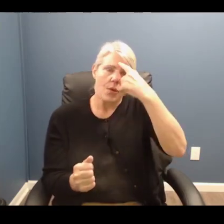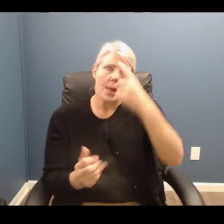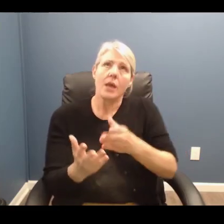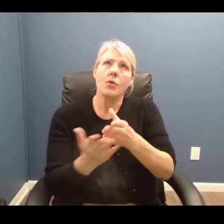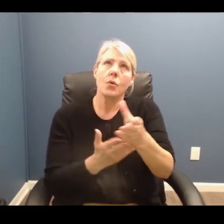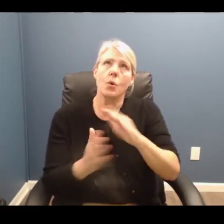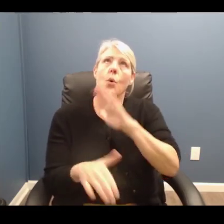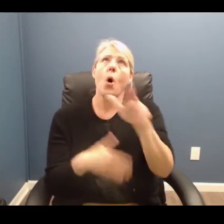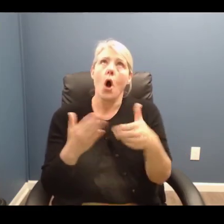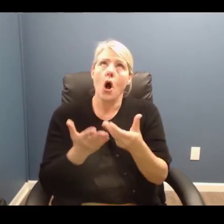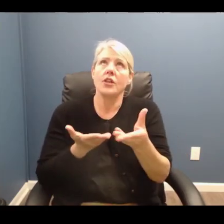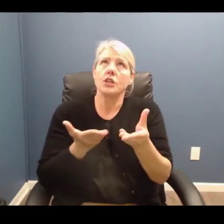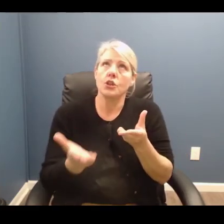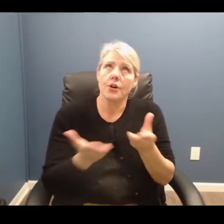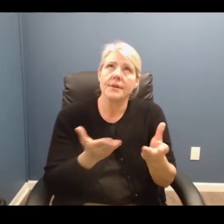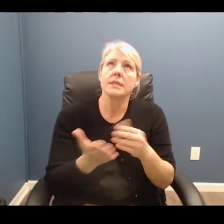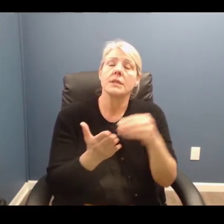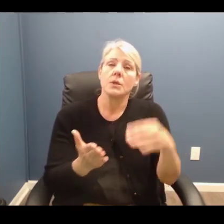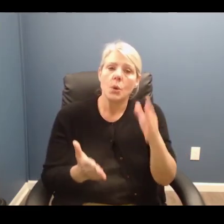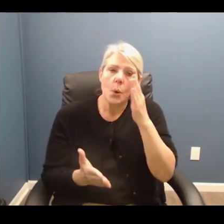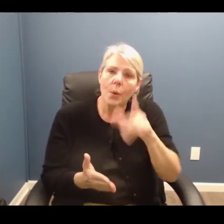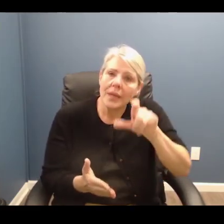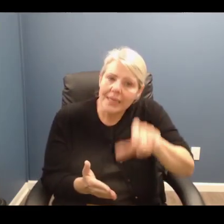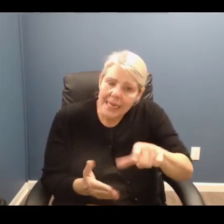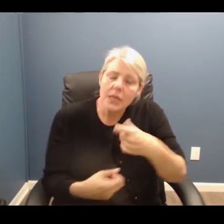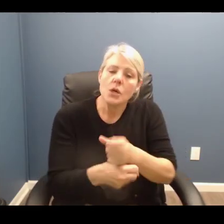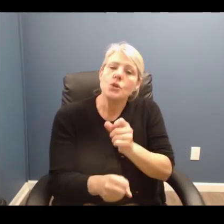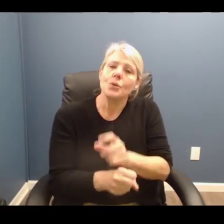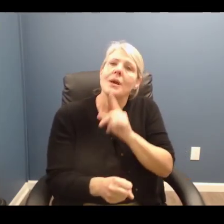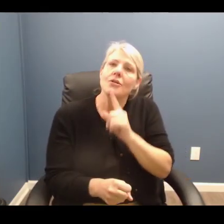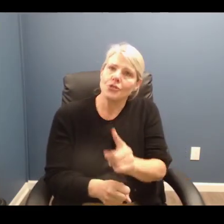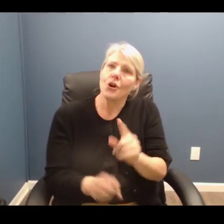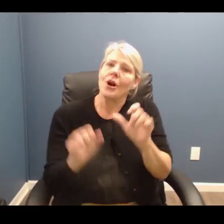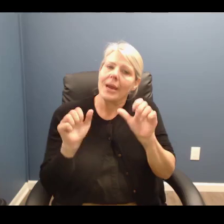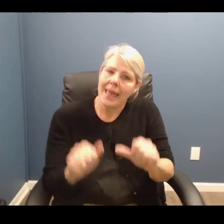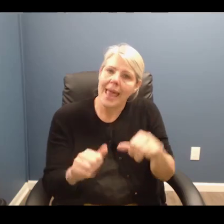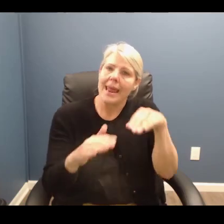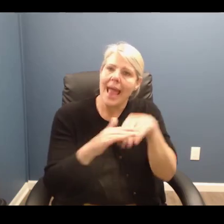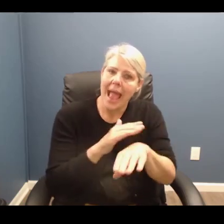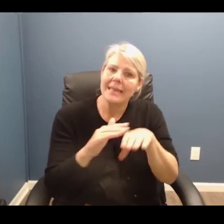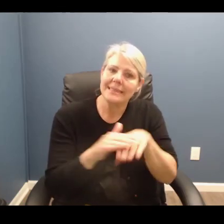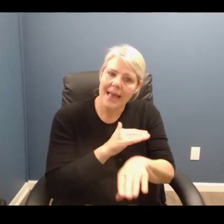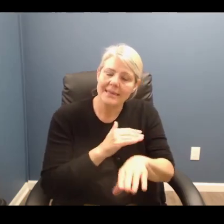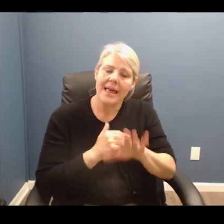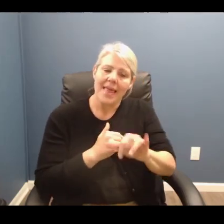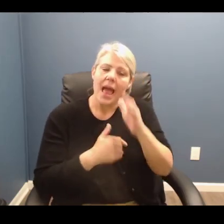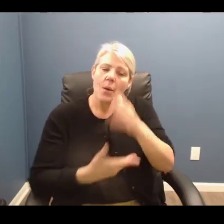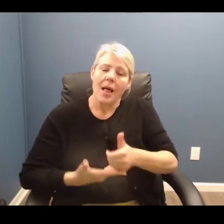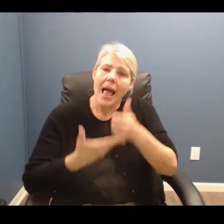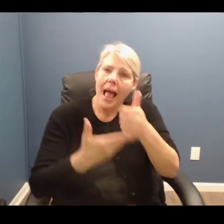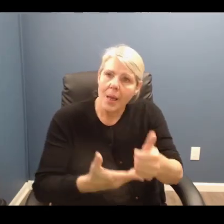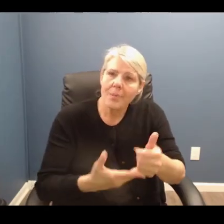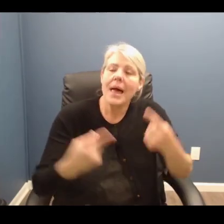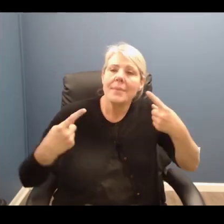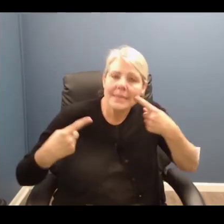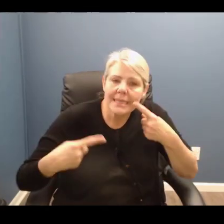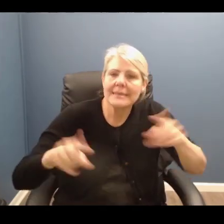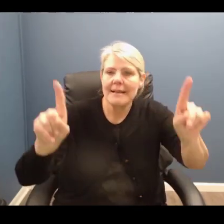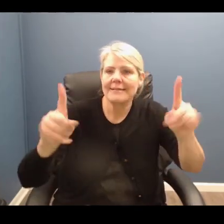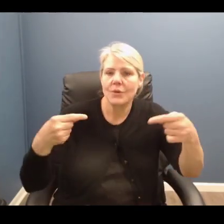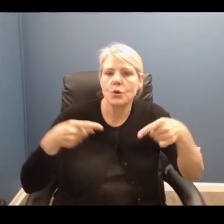think through all the services and items the student will need to have access to in order to be successful within their